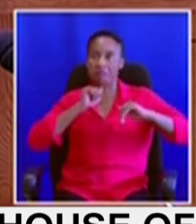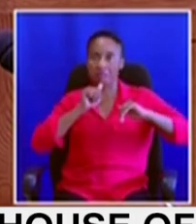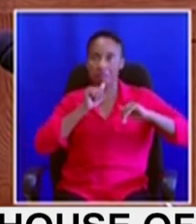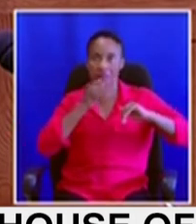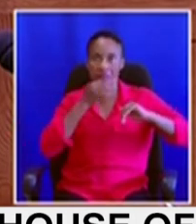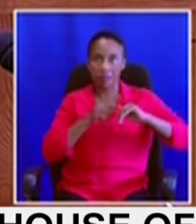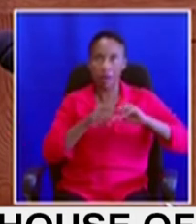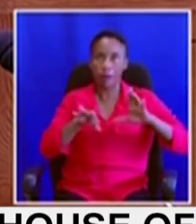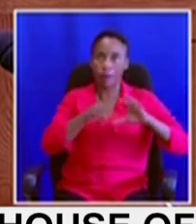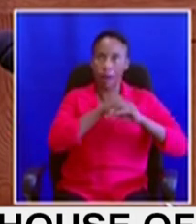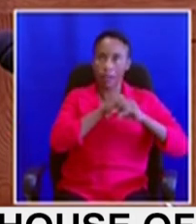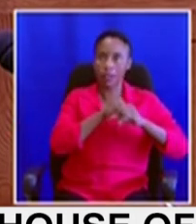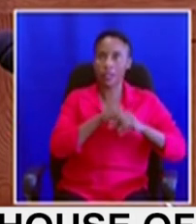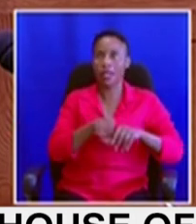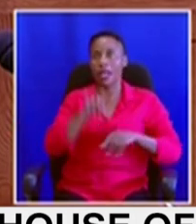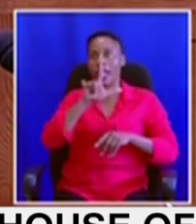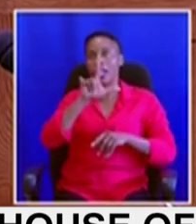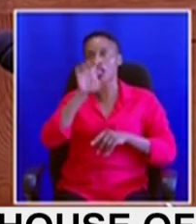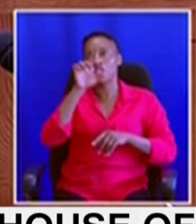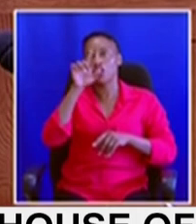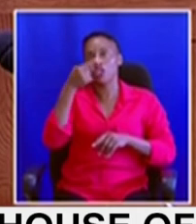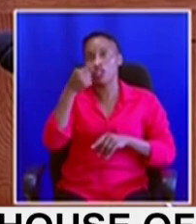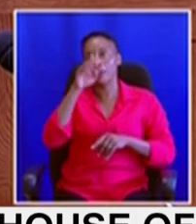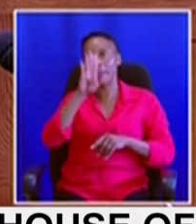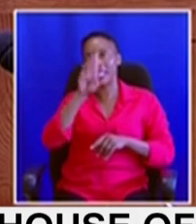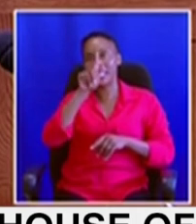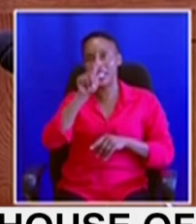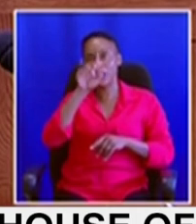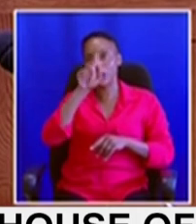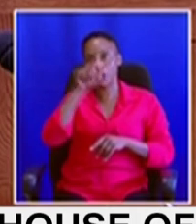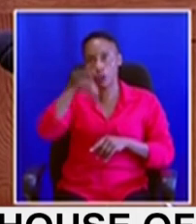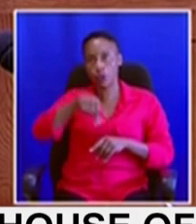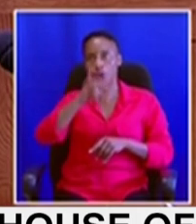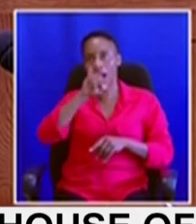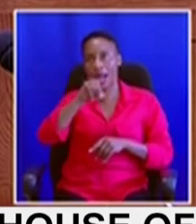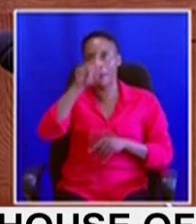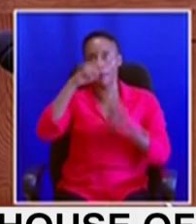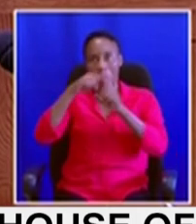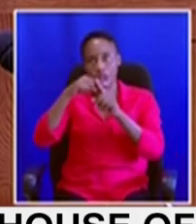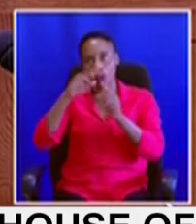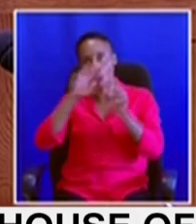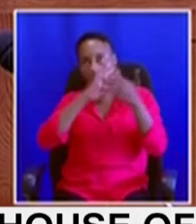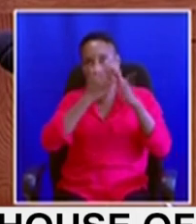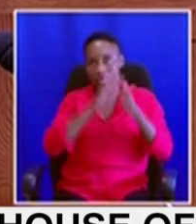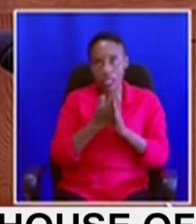part of the LGBTQI plus community or not.